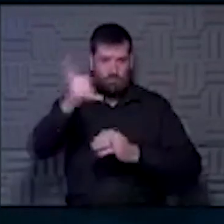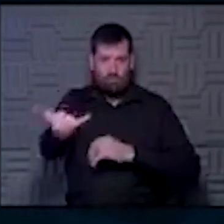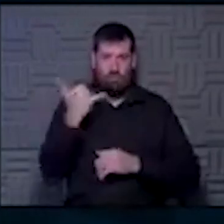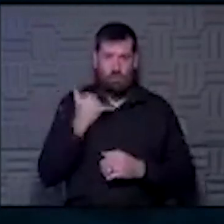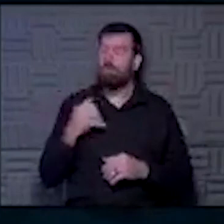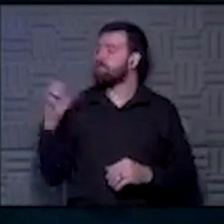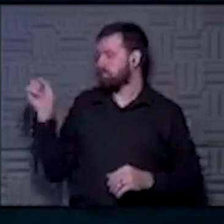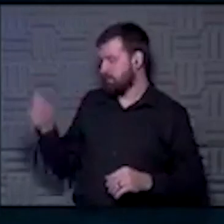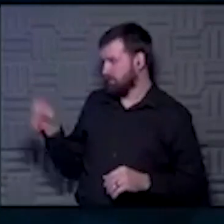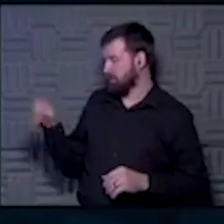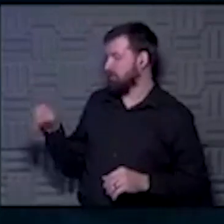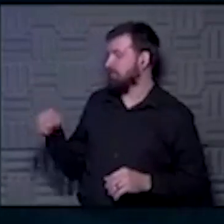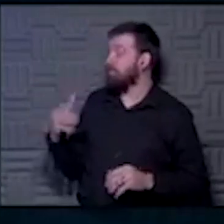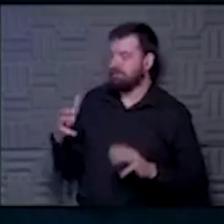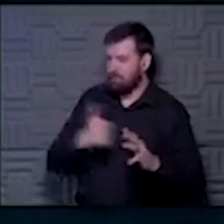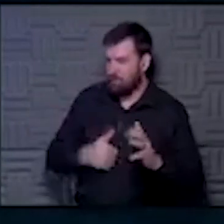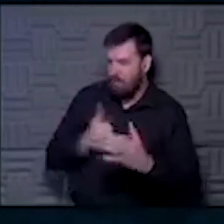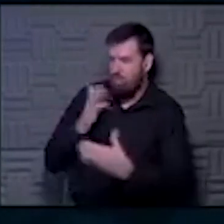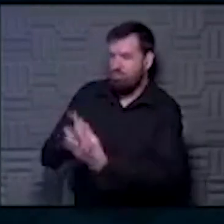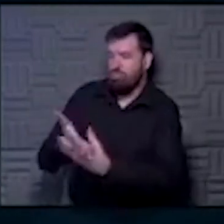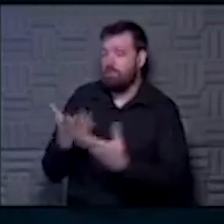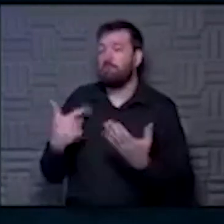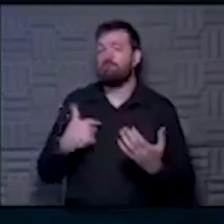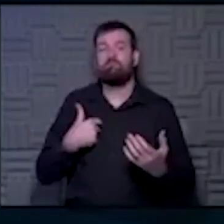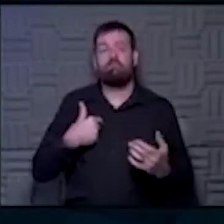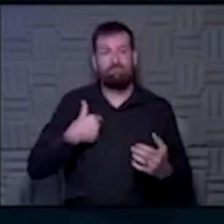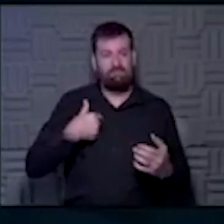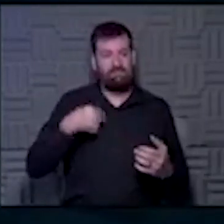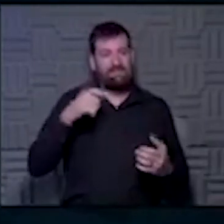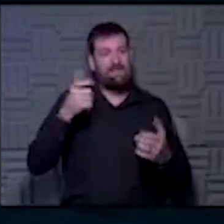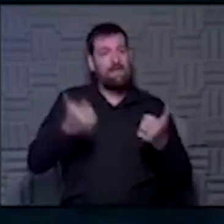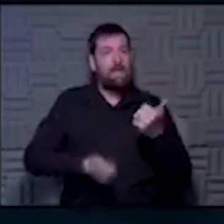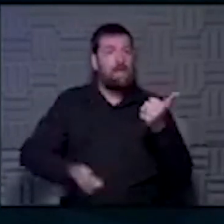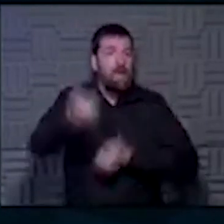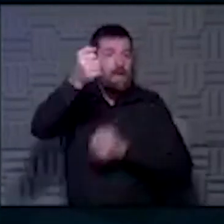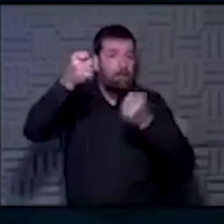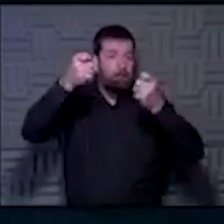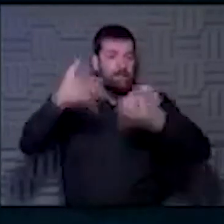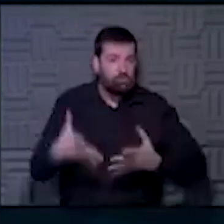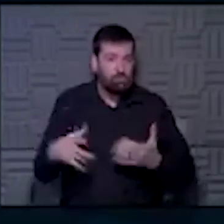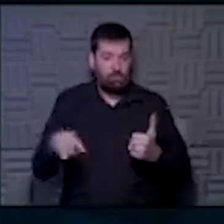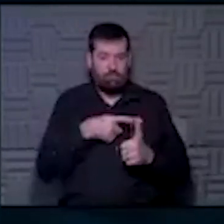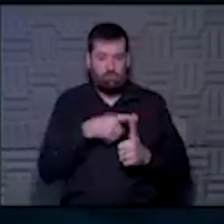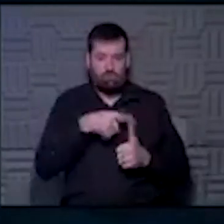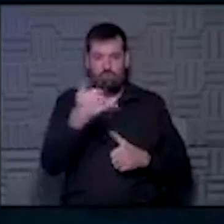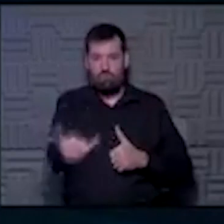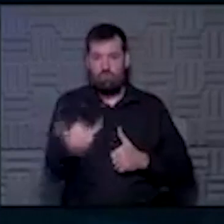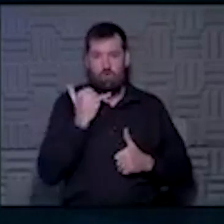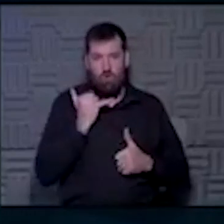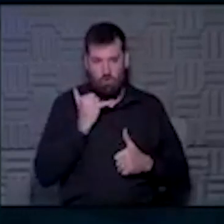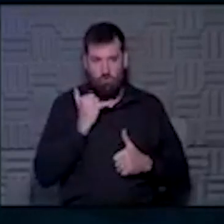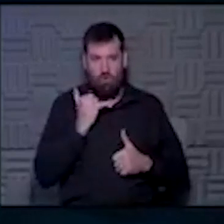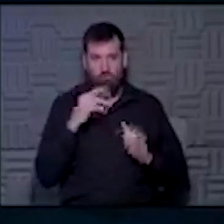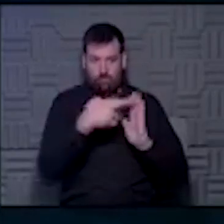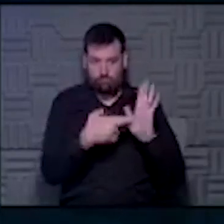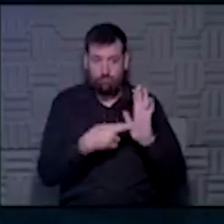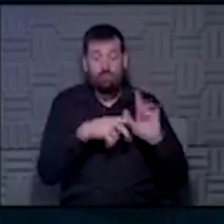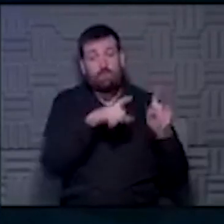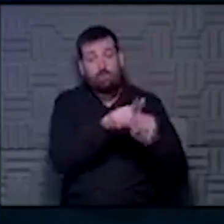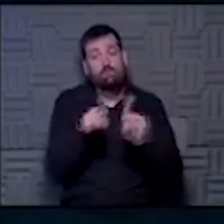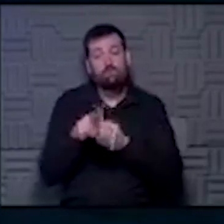number? We need we need the administrator to register first, so they can call the number here. You could also